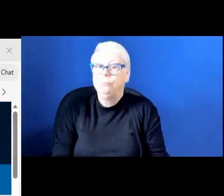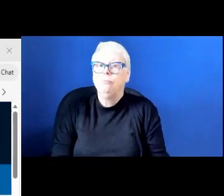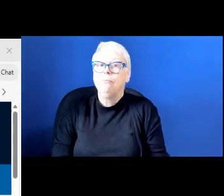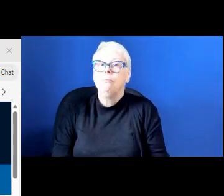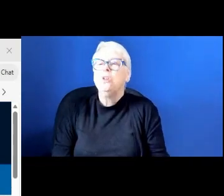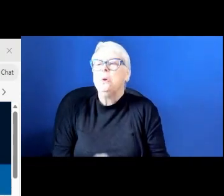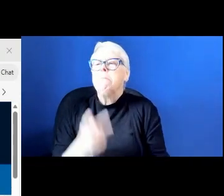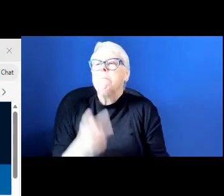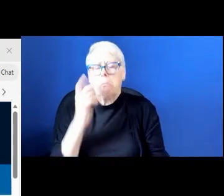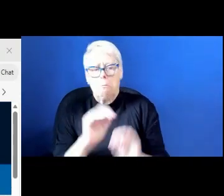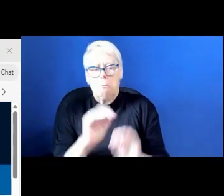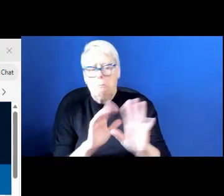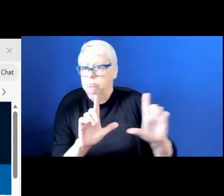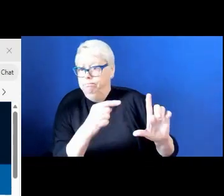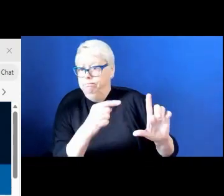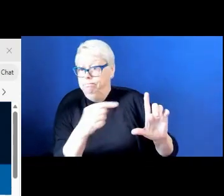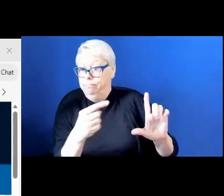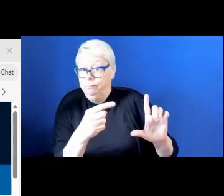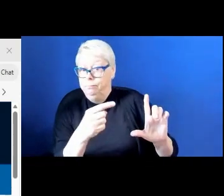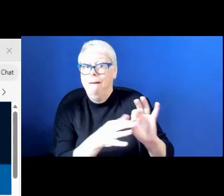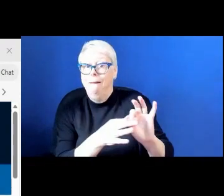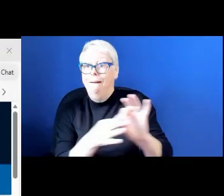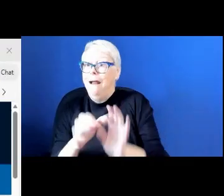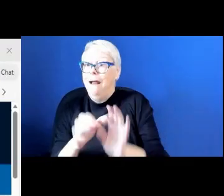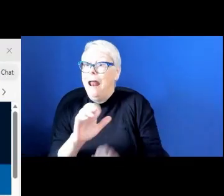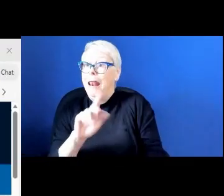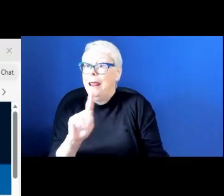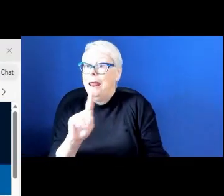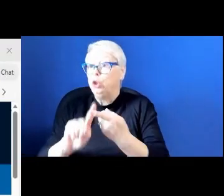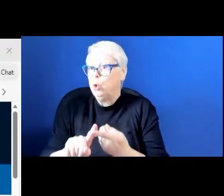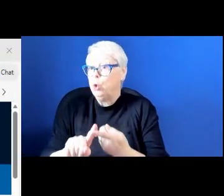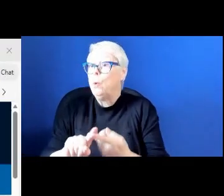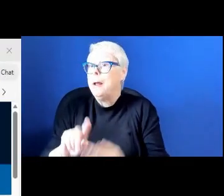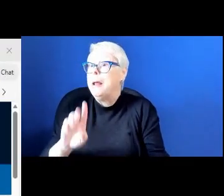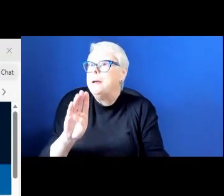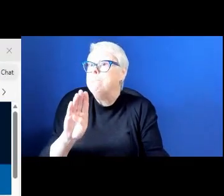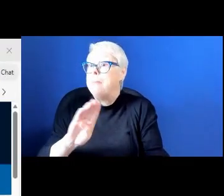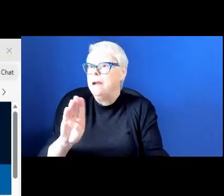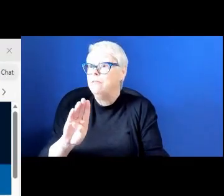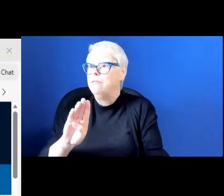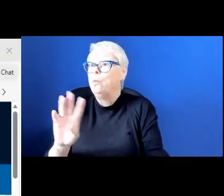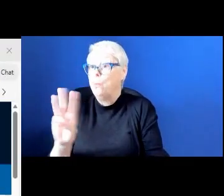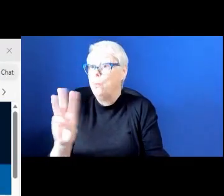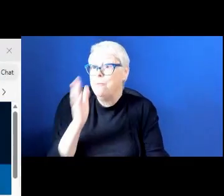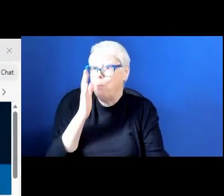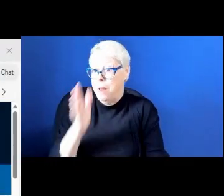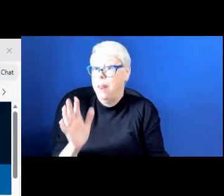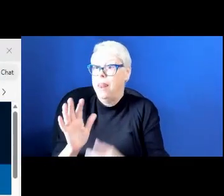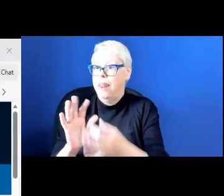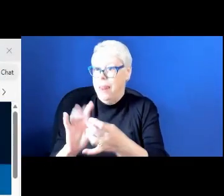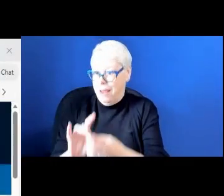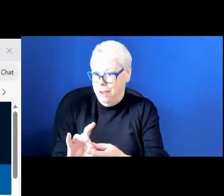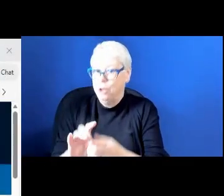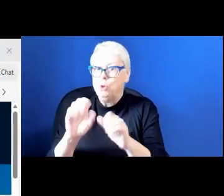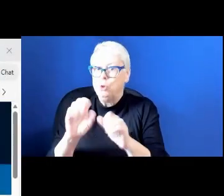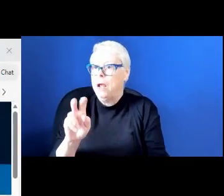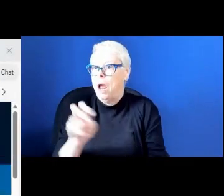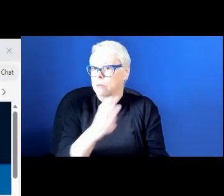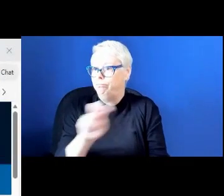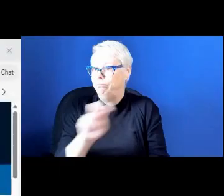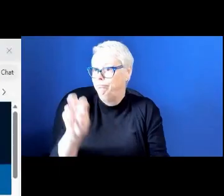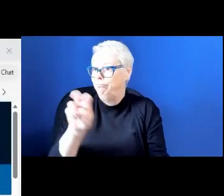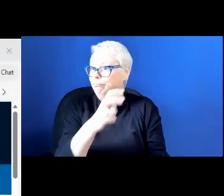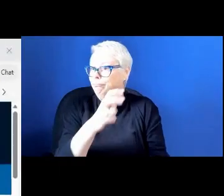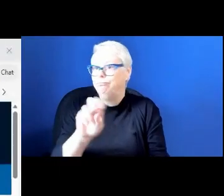can see, it is linked to Benefits Wayfinder, so you can easily return from Disability Benefits Compass to